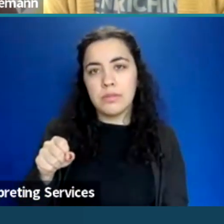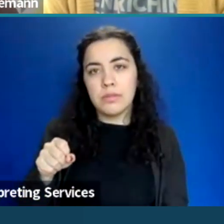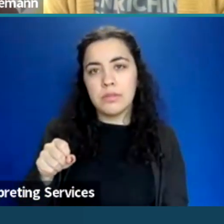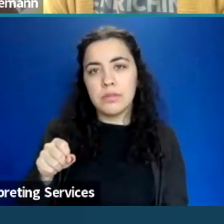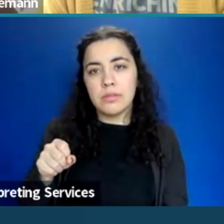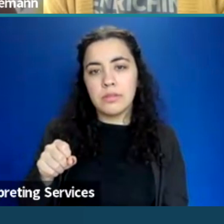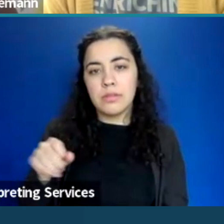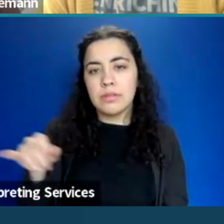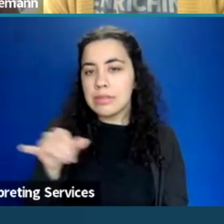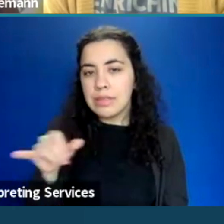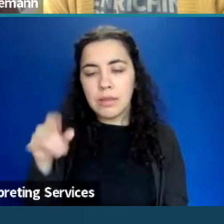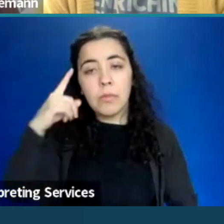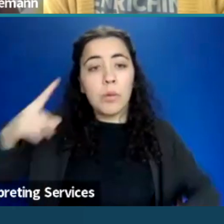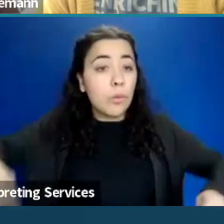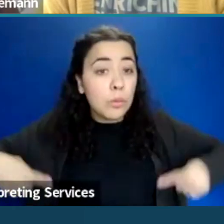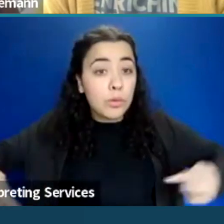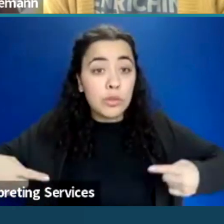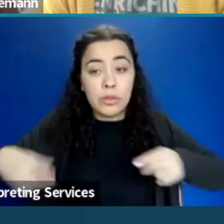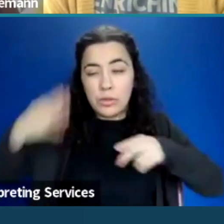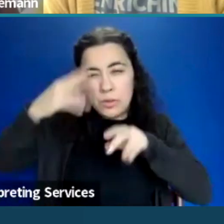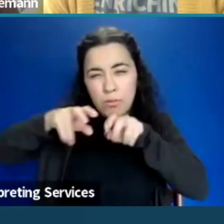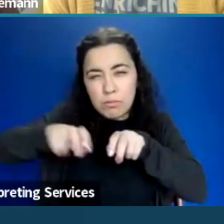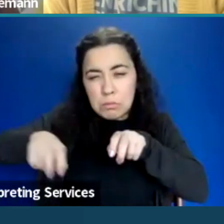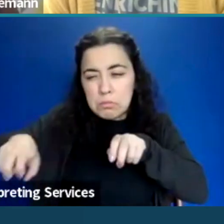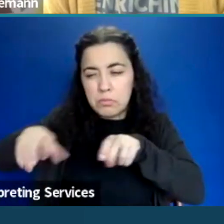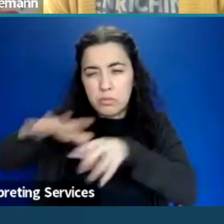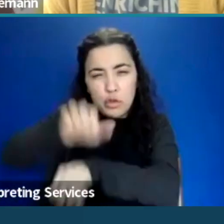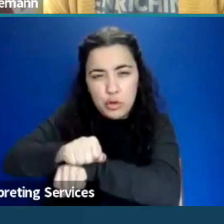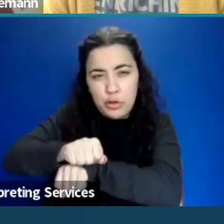like there is for wheelchairs.